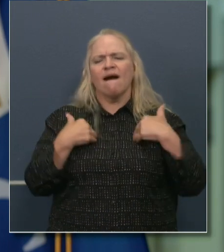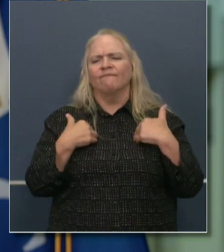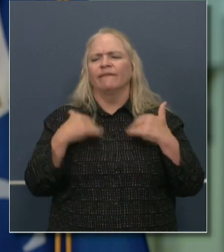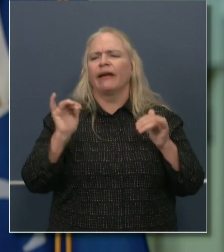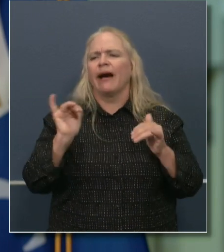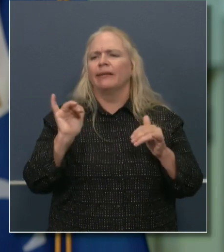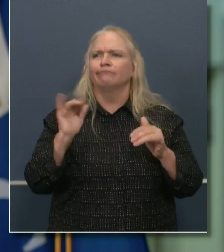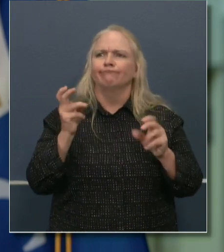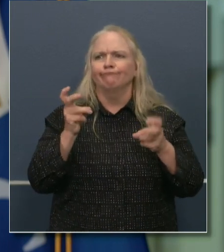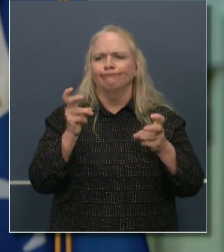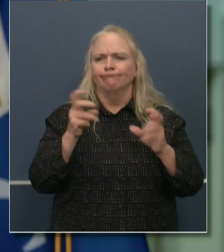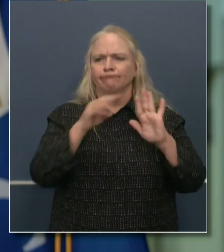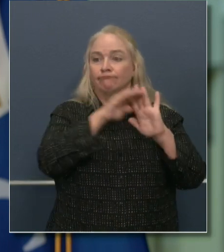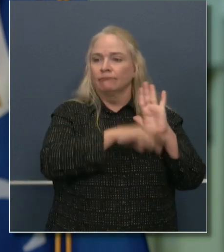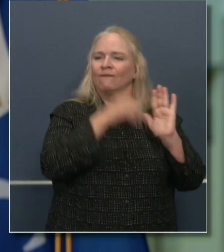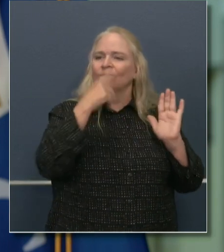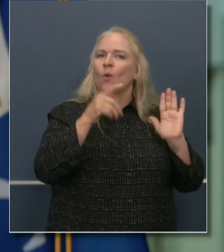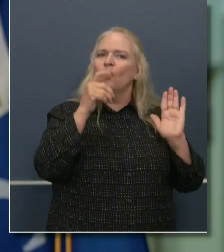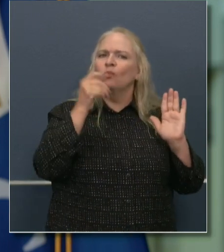that what you're asking exactly?